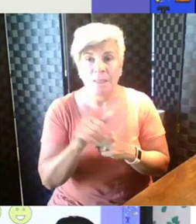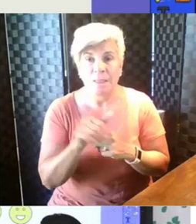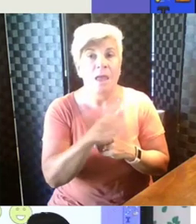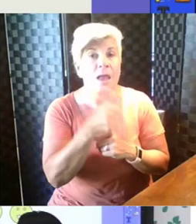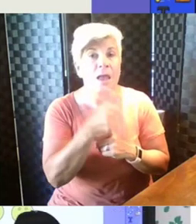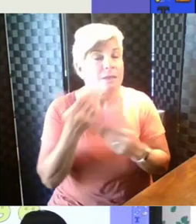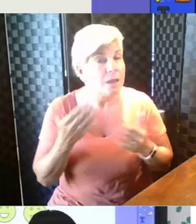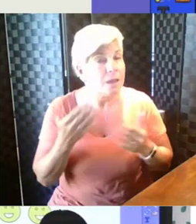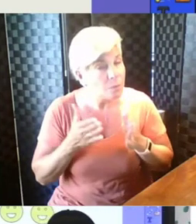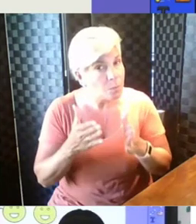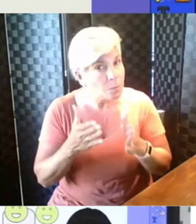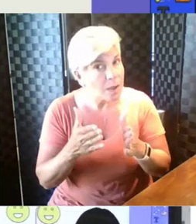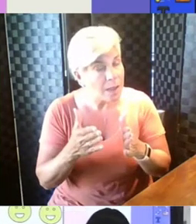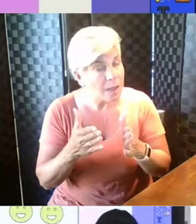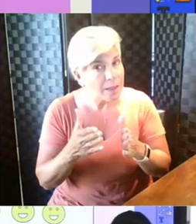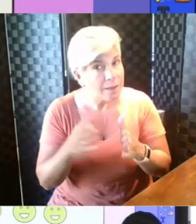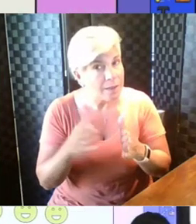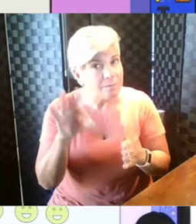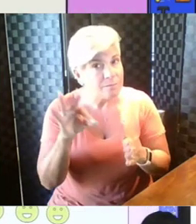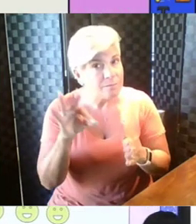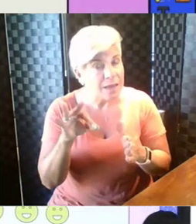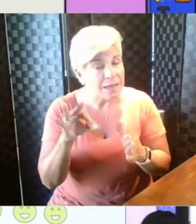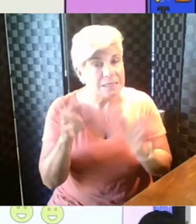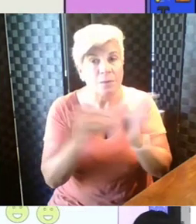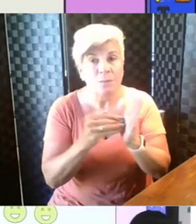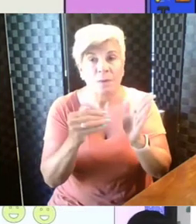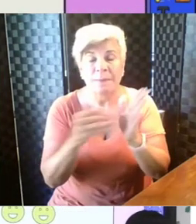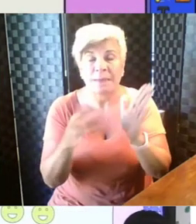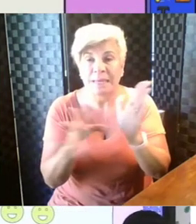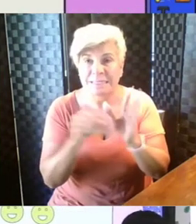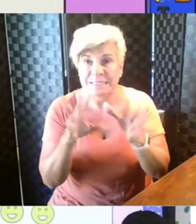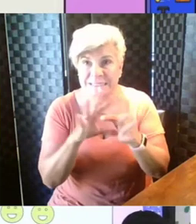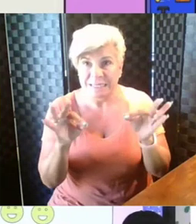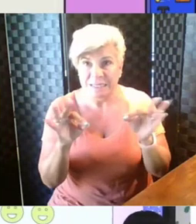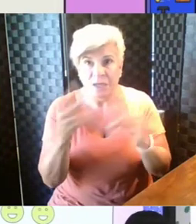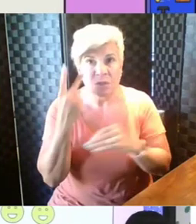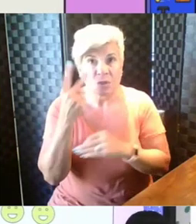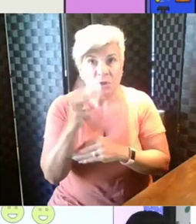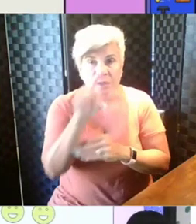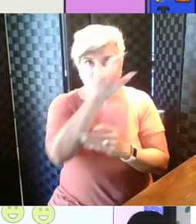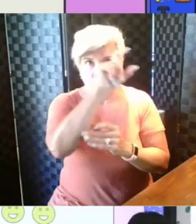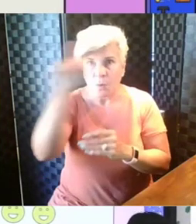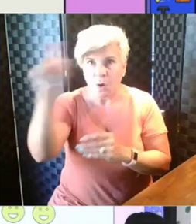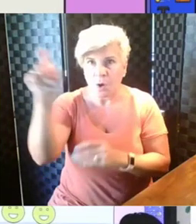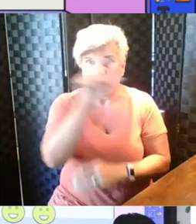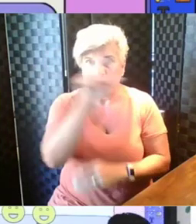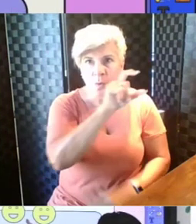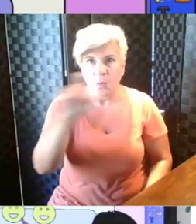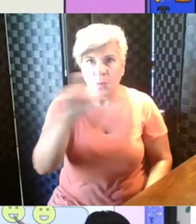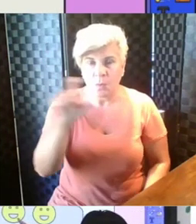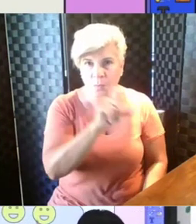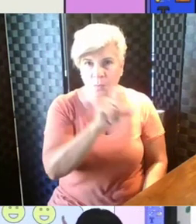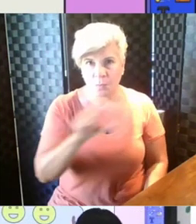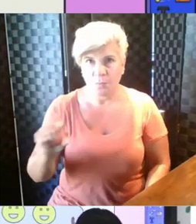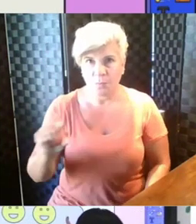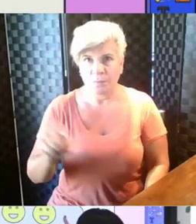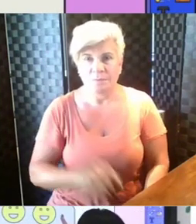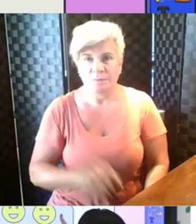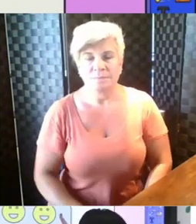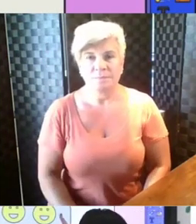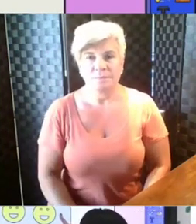Another way that we can find a repeated addition sentence is by looking at the rows.